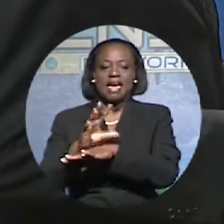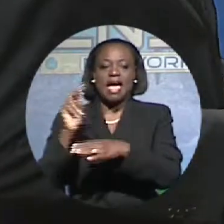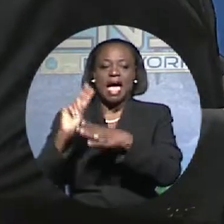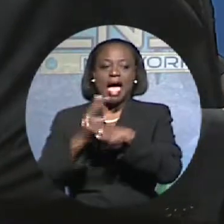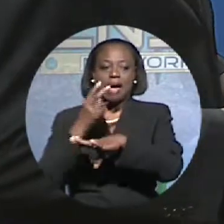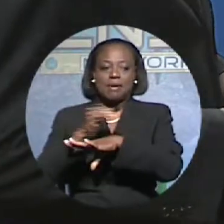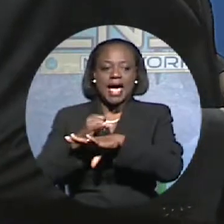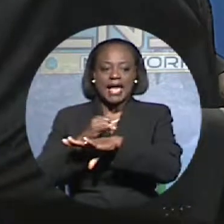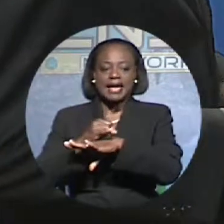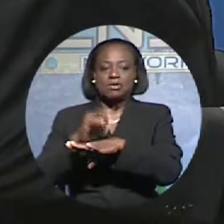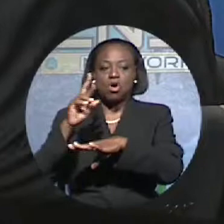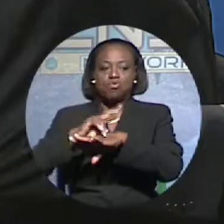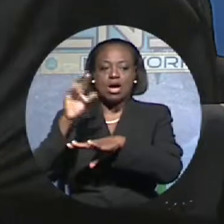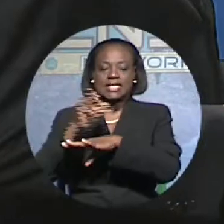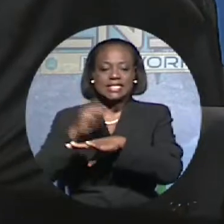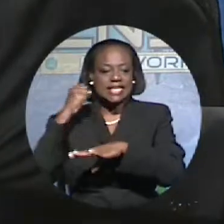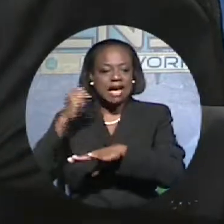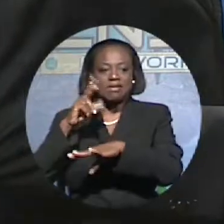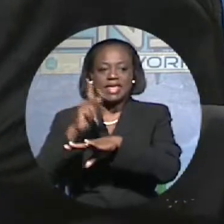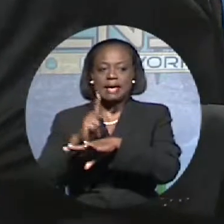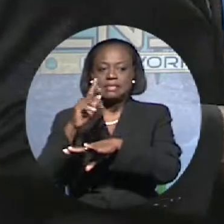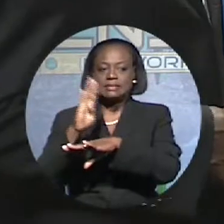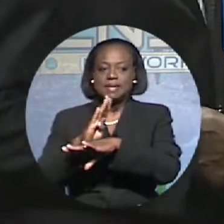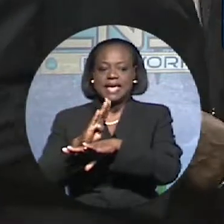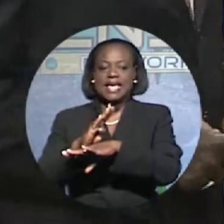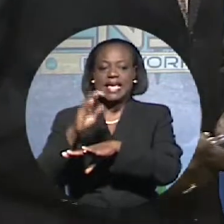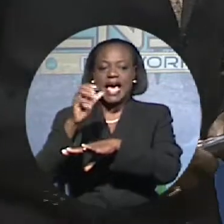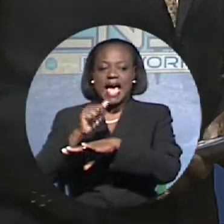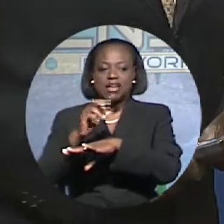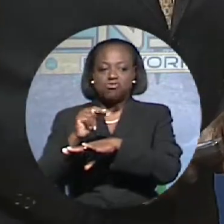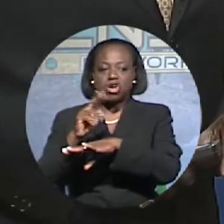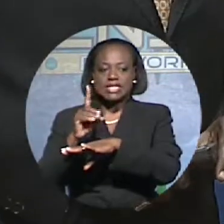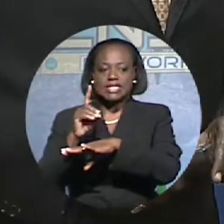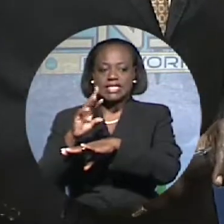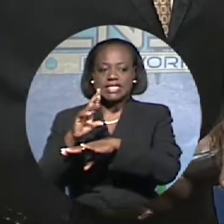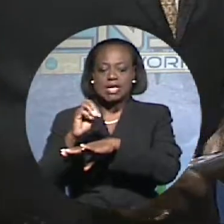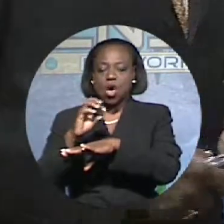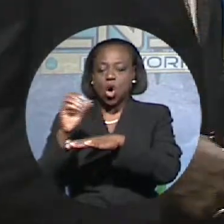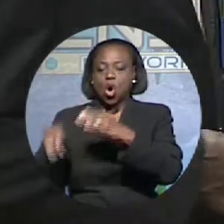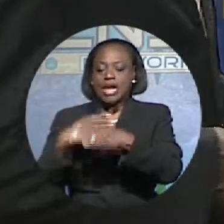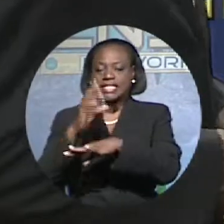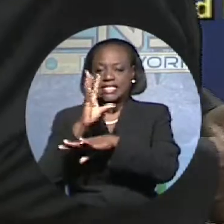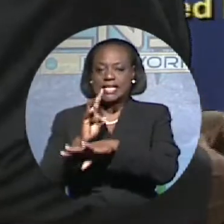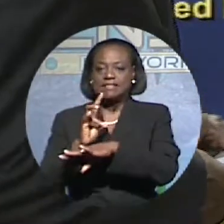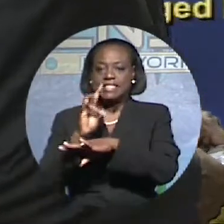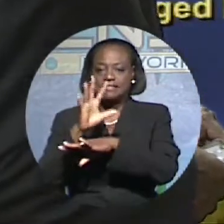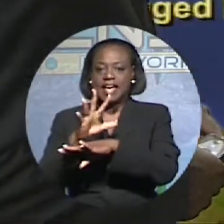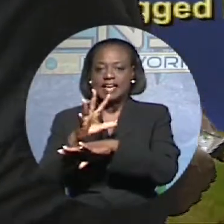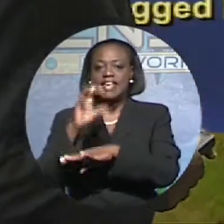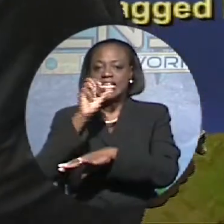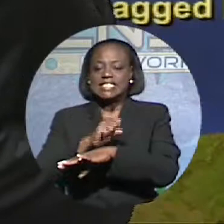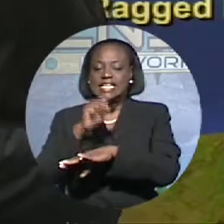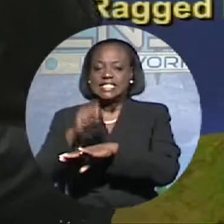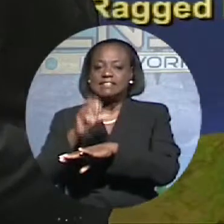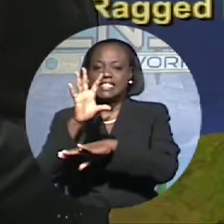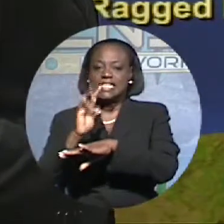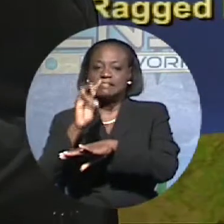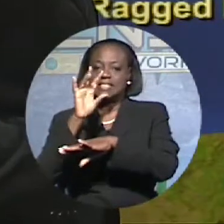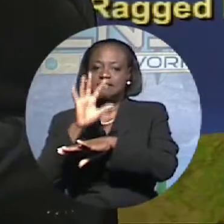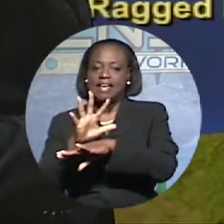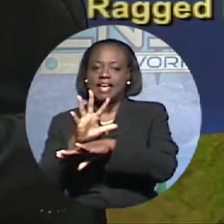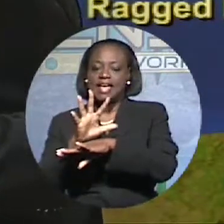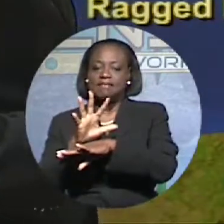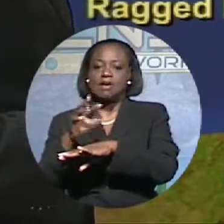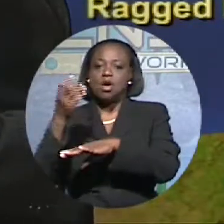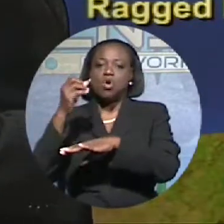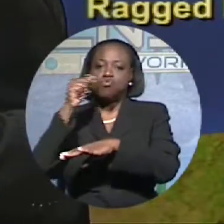Harbor Island, Rock Sound, Eleuthera, Camp Space, Daniel Key, and Artisan, Cat Island, all at 75 degrees. In San Salvador, 75, and that extends